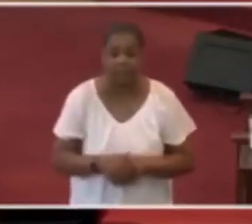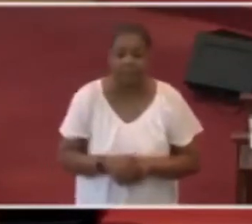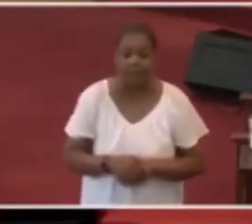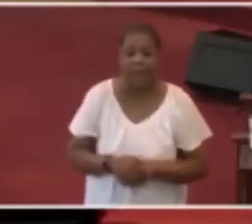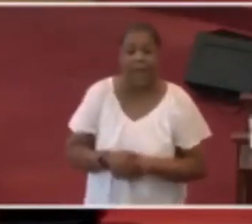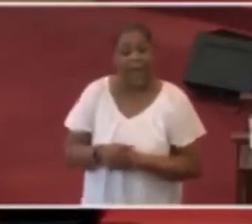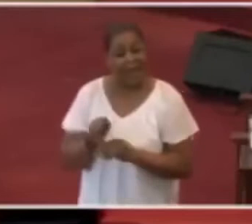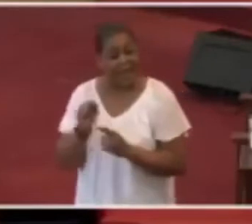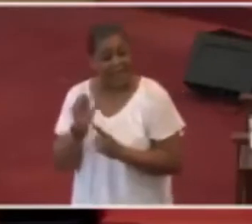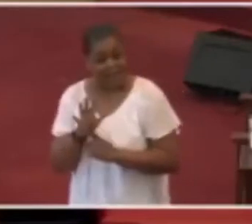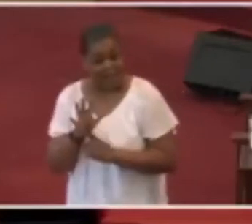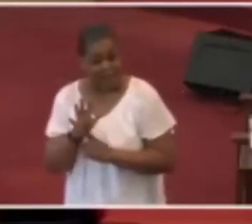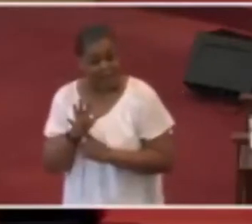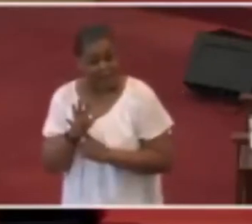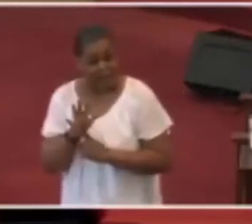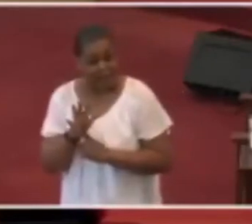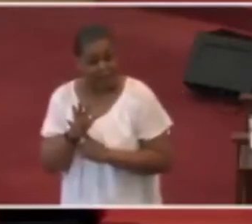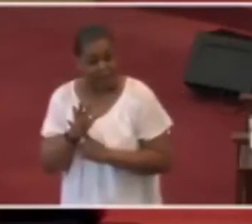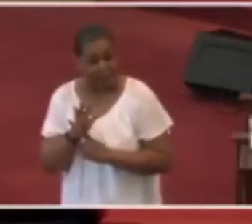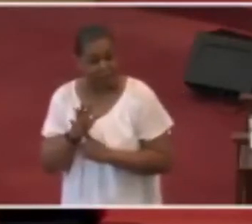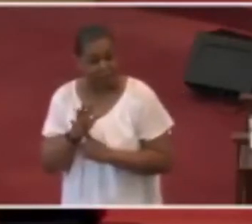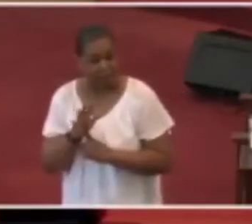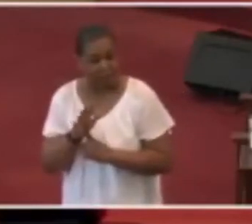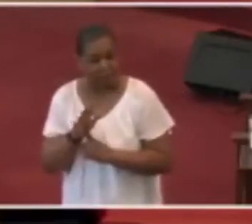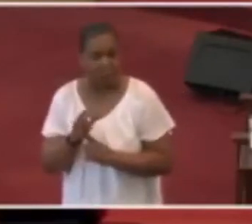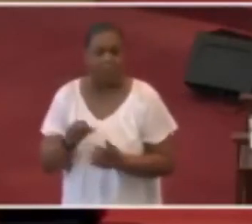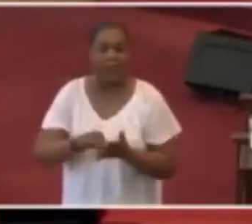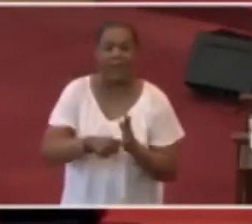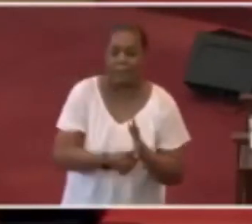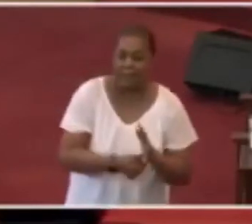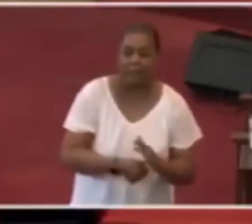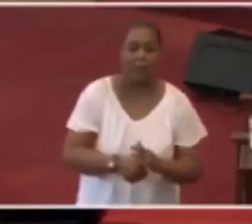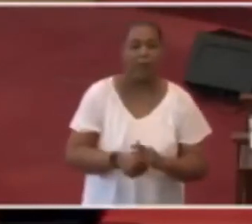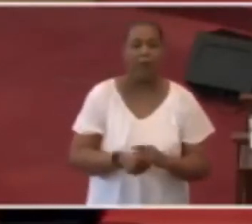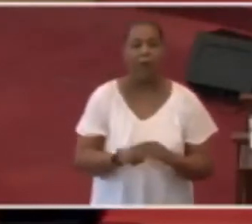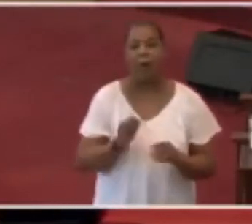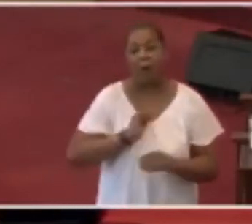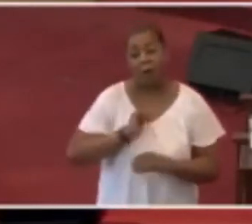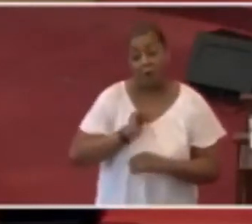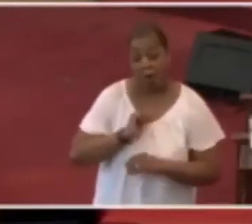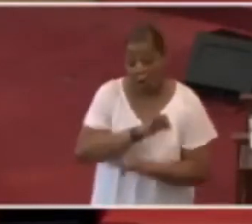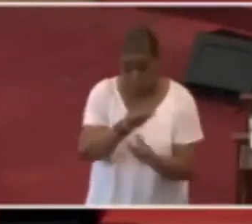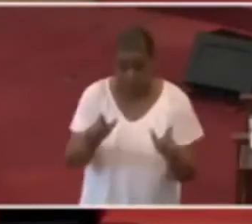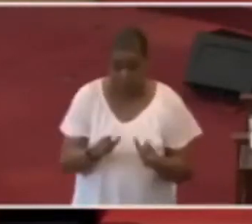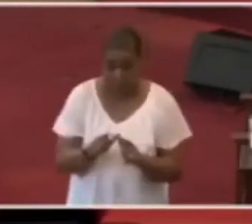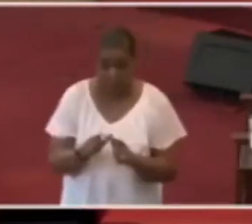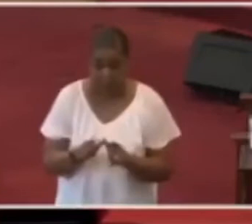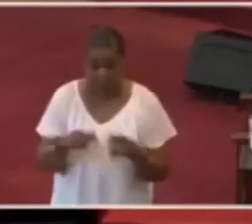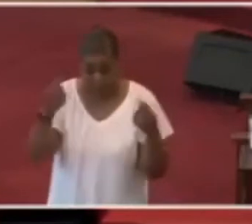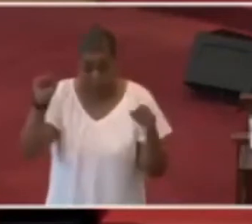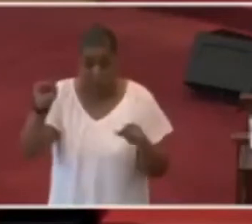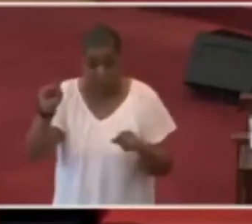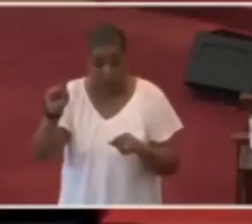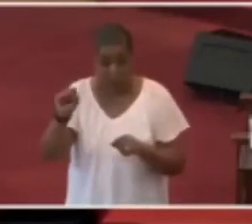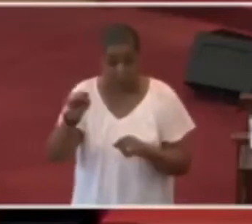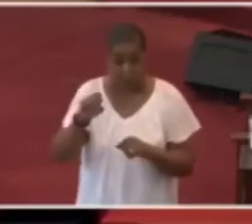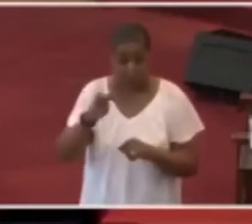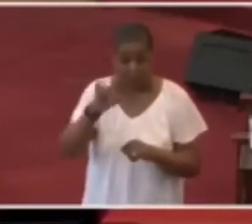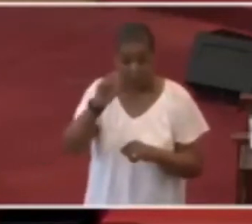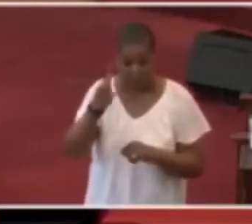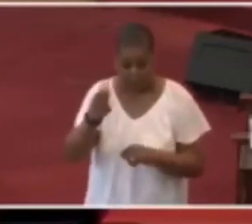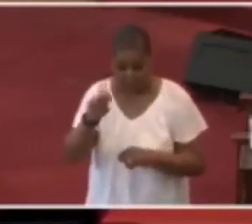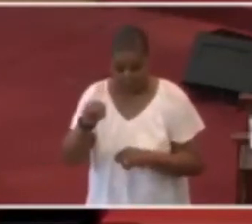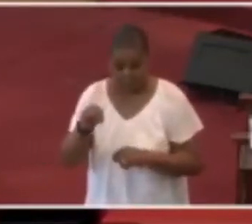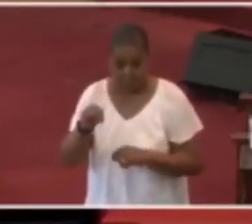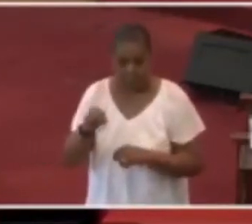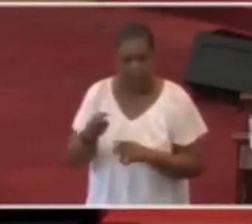impact every one of our individual lives. President Joseph Biden stepped into the encircled experts who for 20 years have